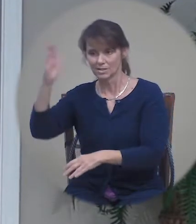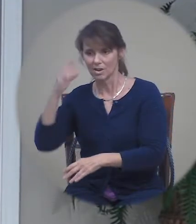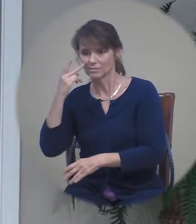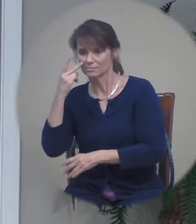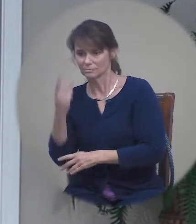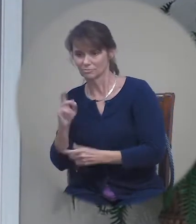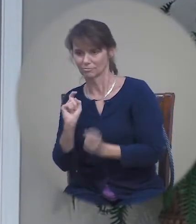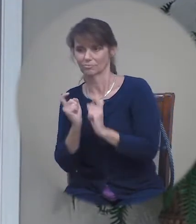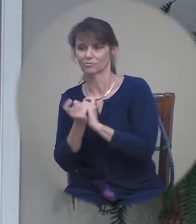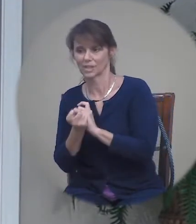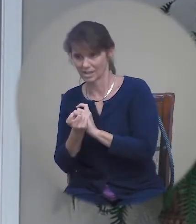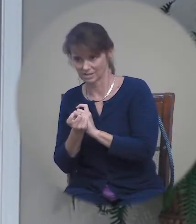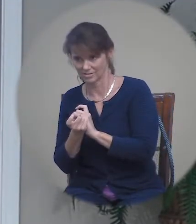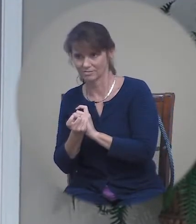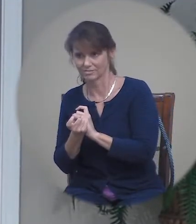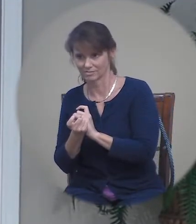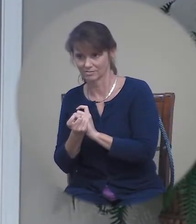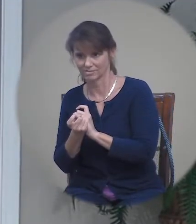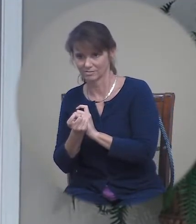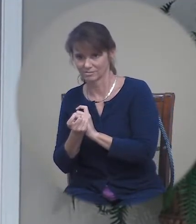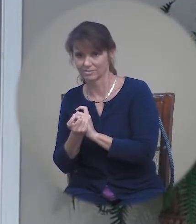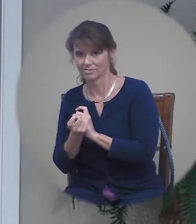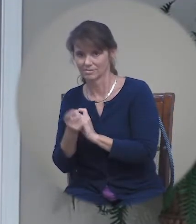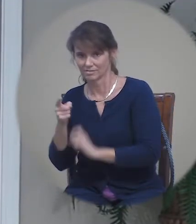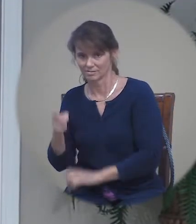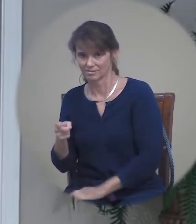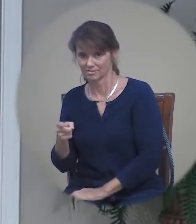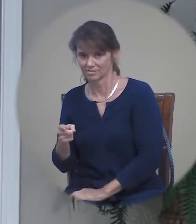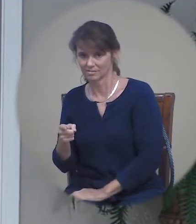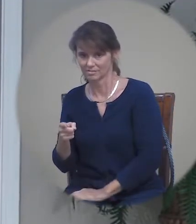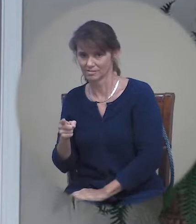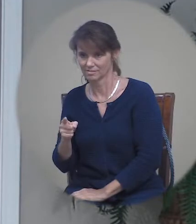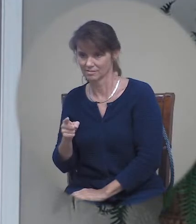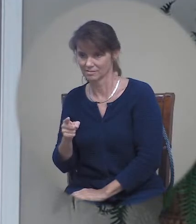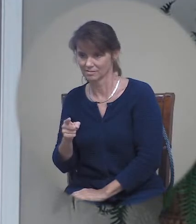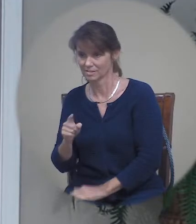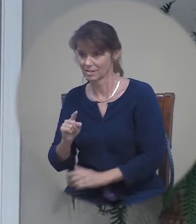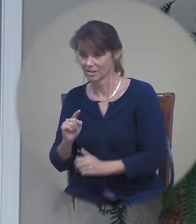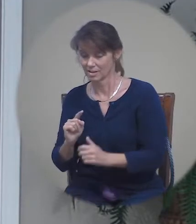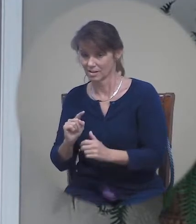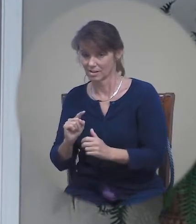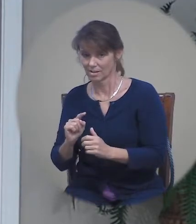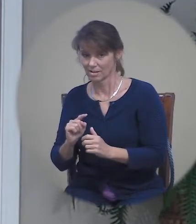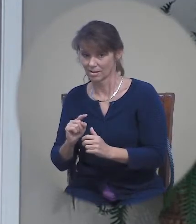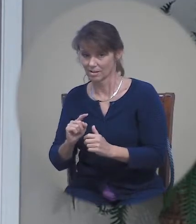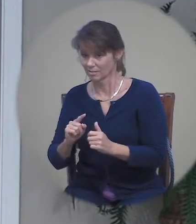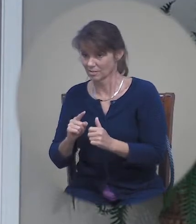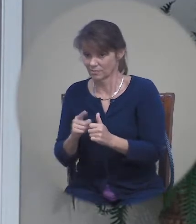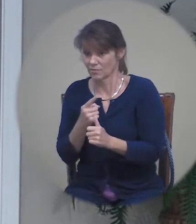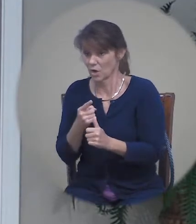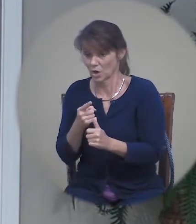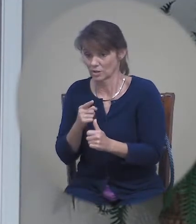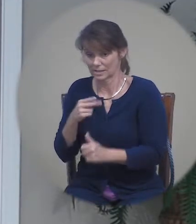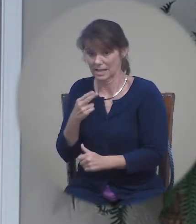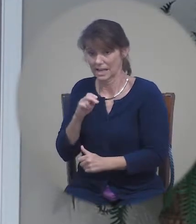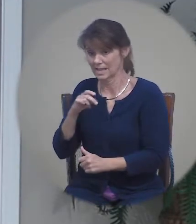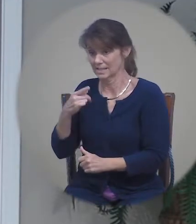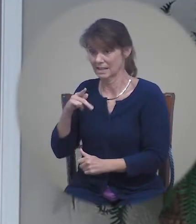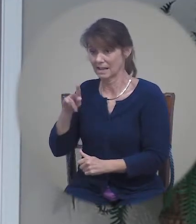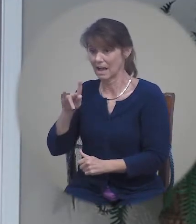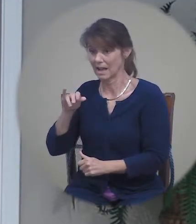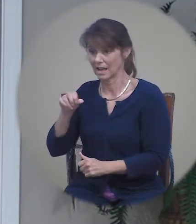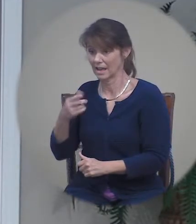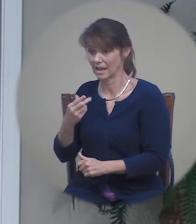And Hezekiah finally, it seems to be, should have gone to the Lord right from the start, didn't do so, stripped the temple of